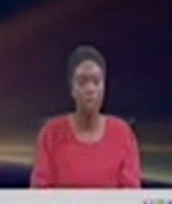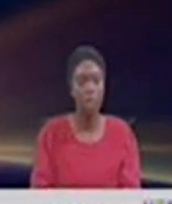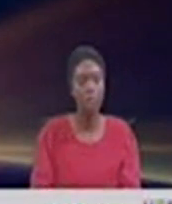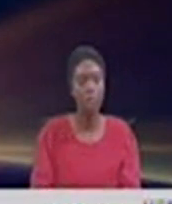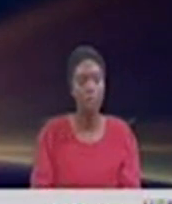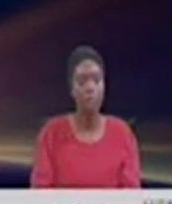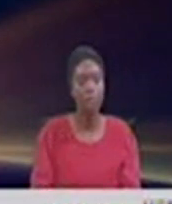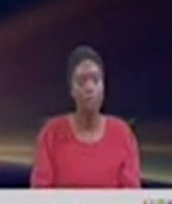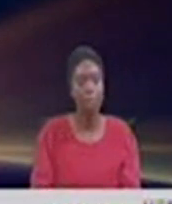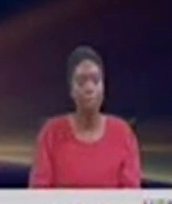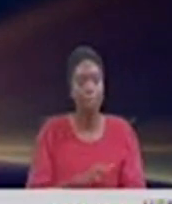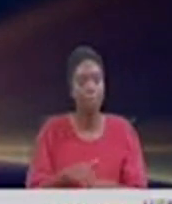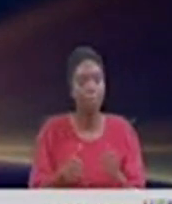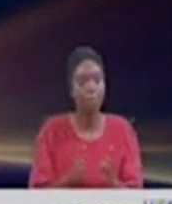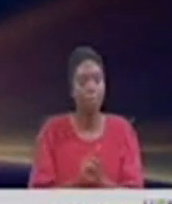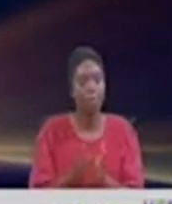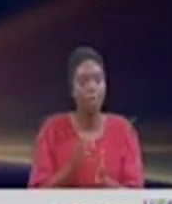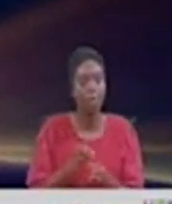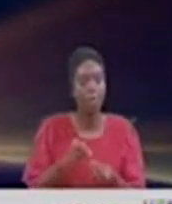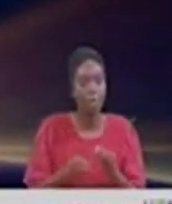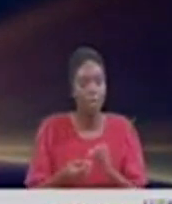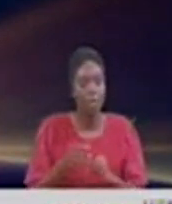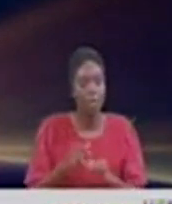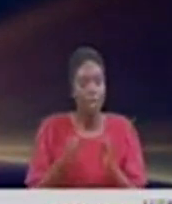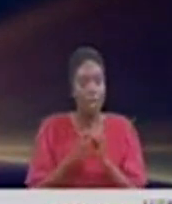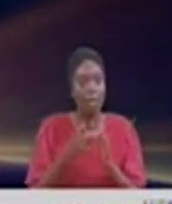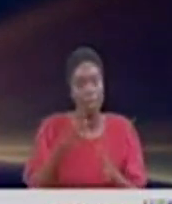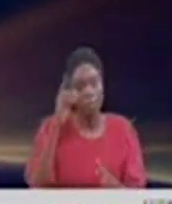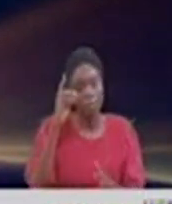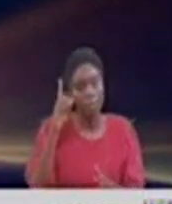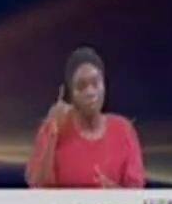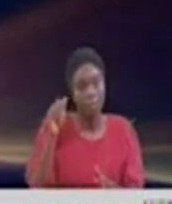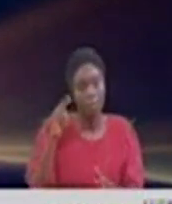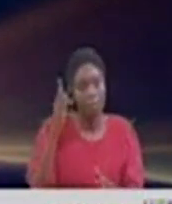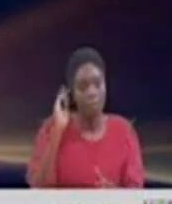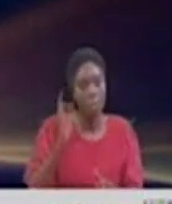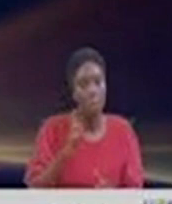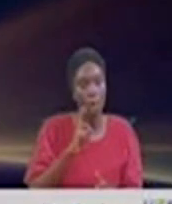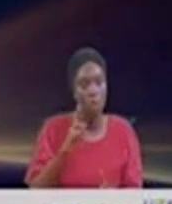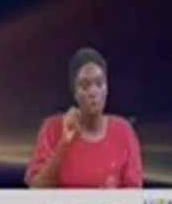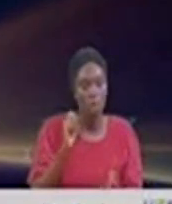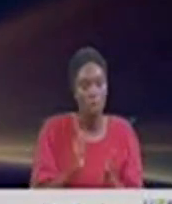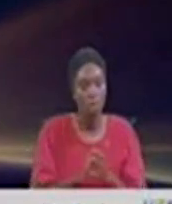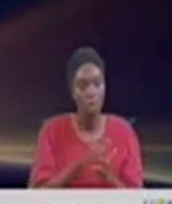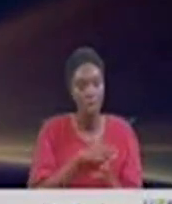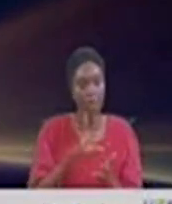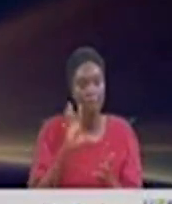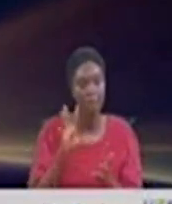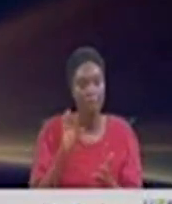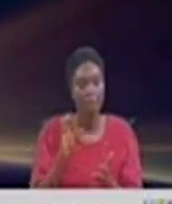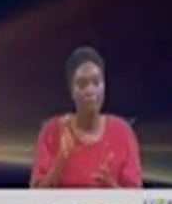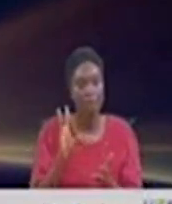53,400. All they that were numbered in the camp of Dan were